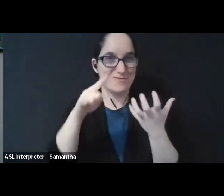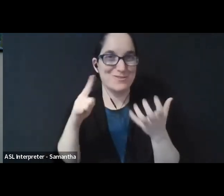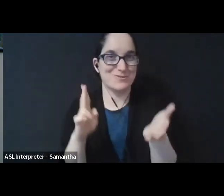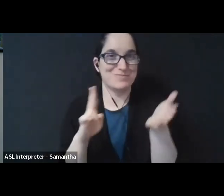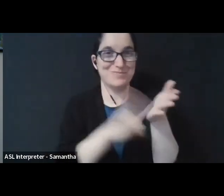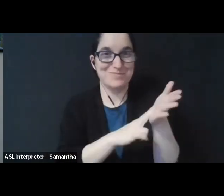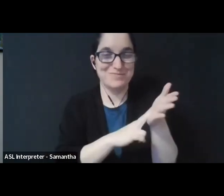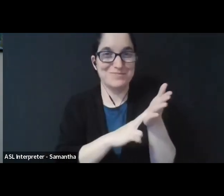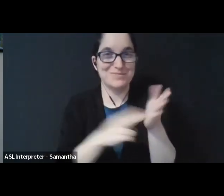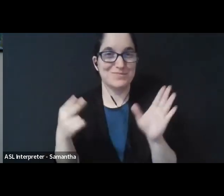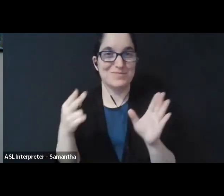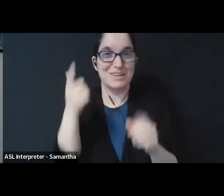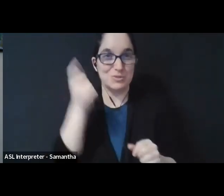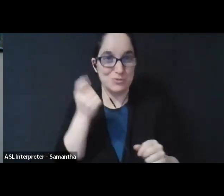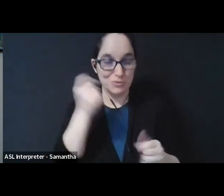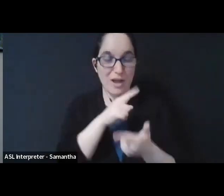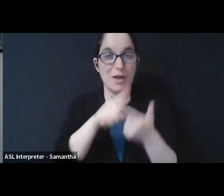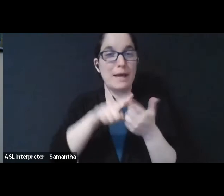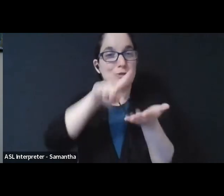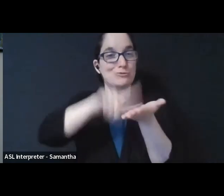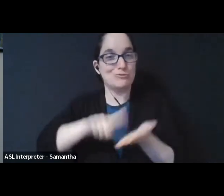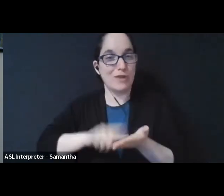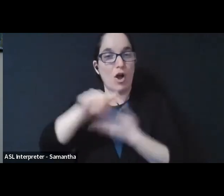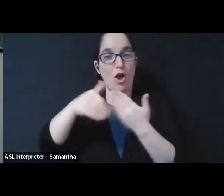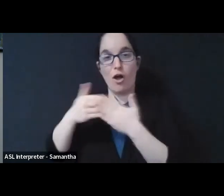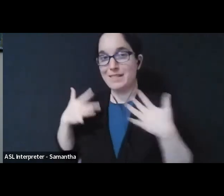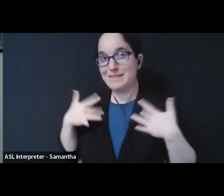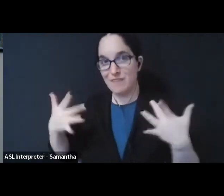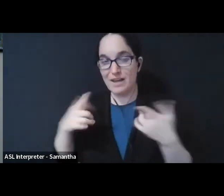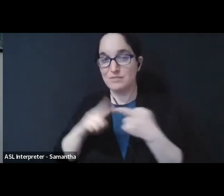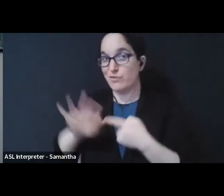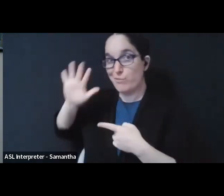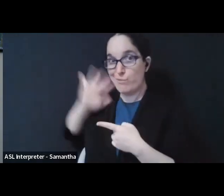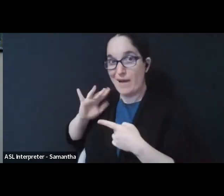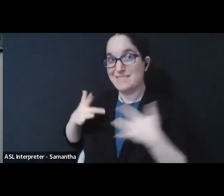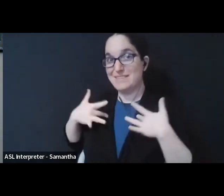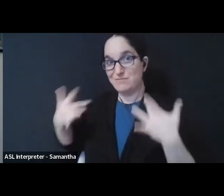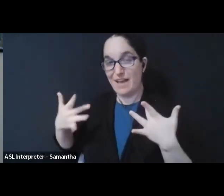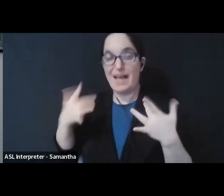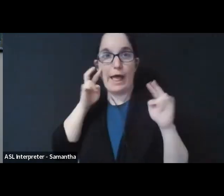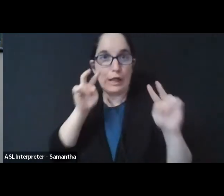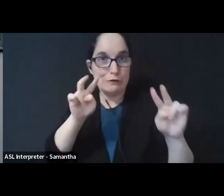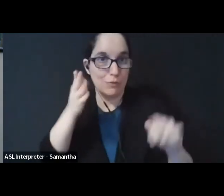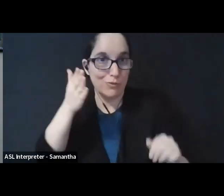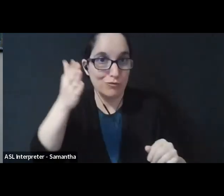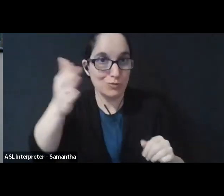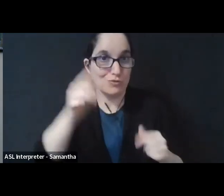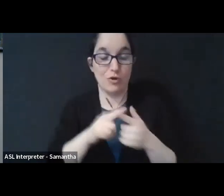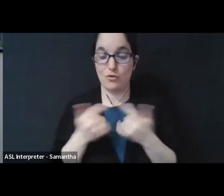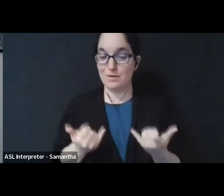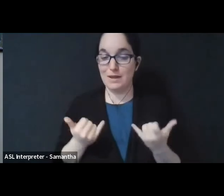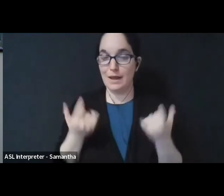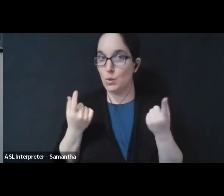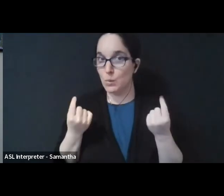of all of our events and to check out all of our archived materials. How we will structure today's talk is